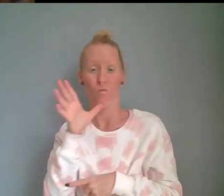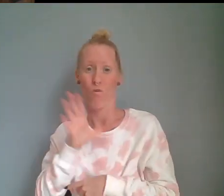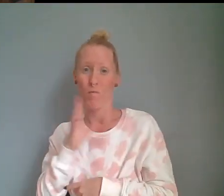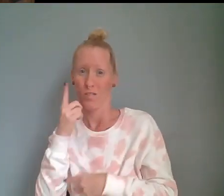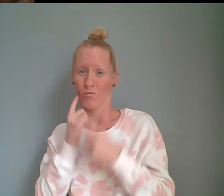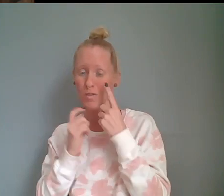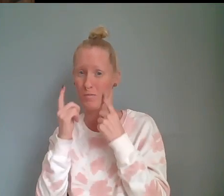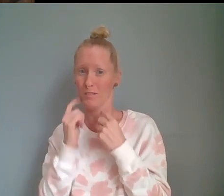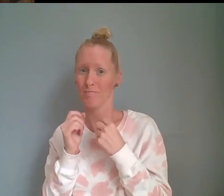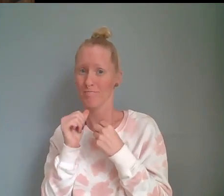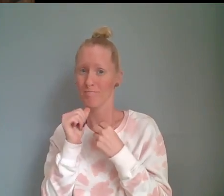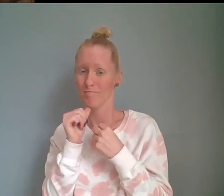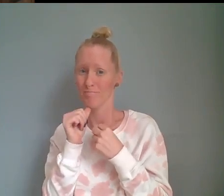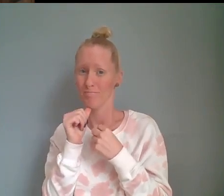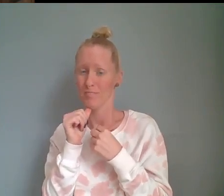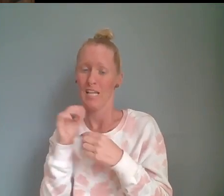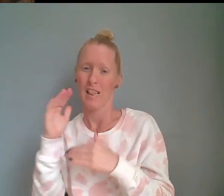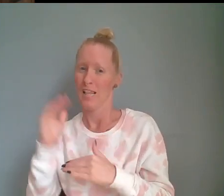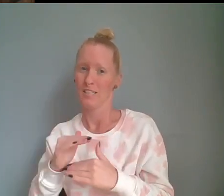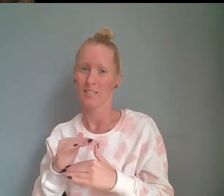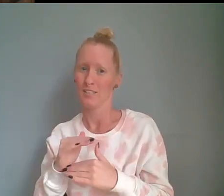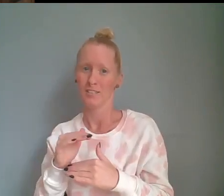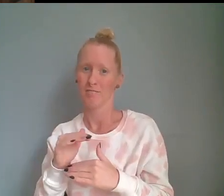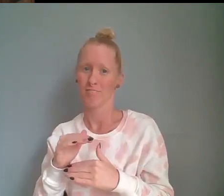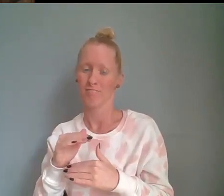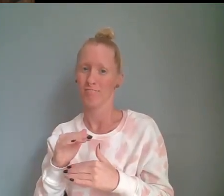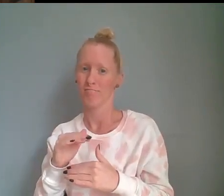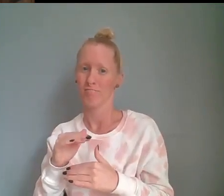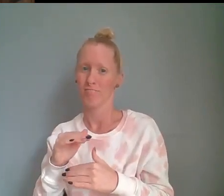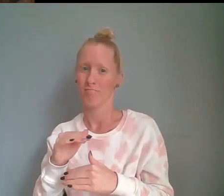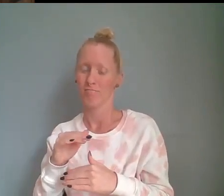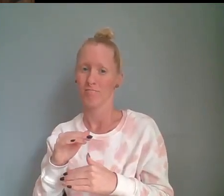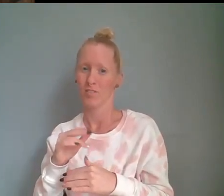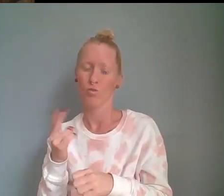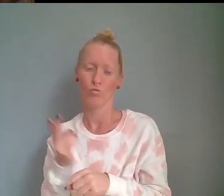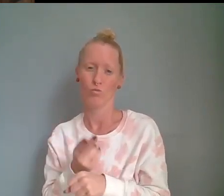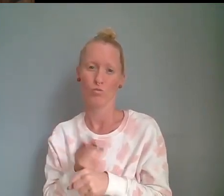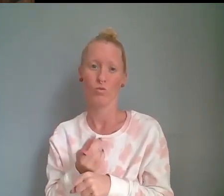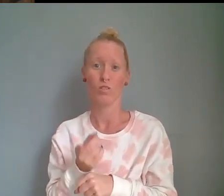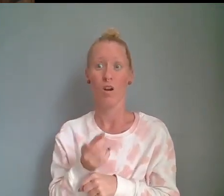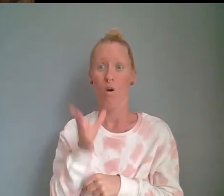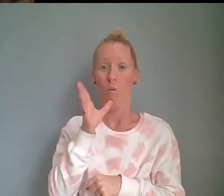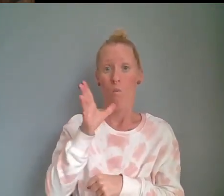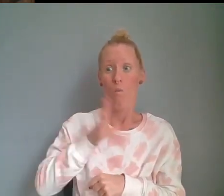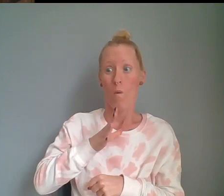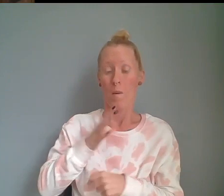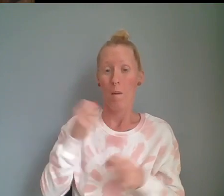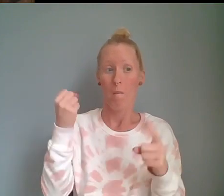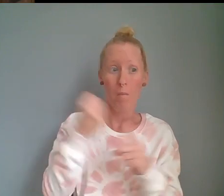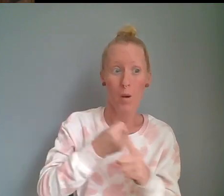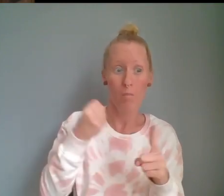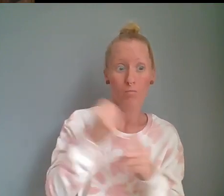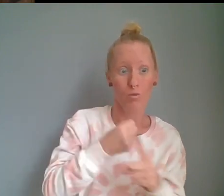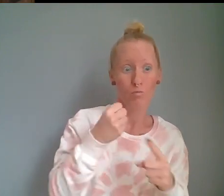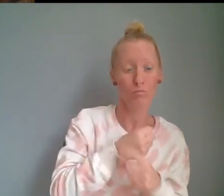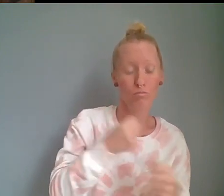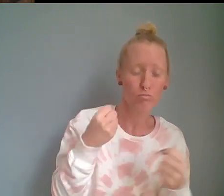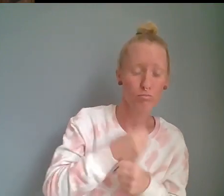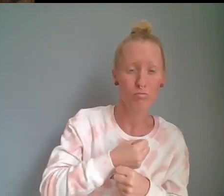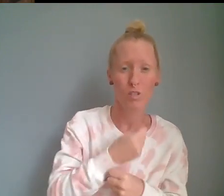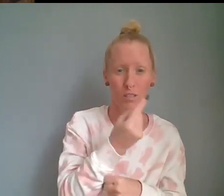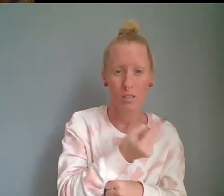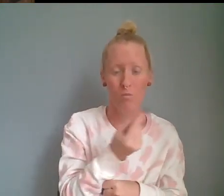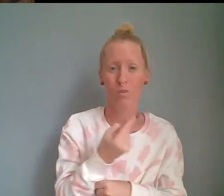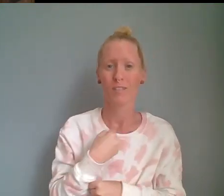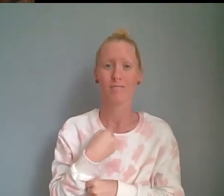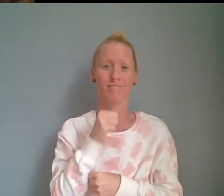much less unusual. On the other hand, a woman beating up someone is taken as quite unusual behavior, where